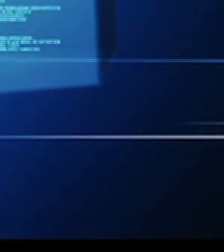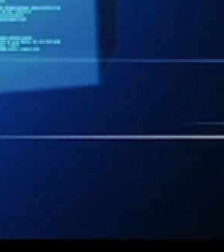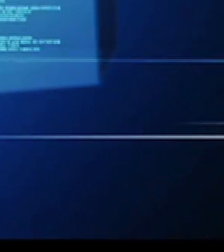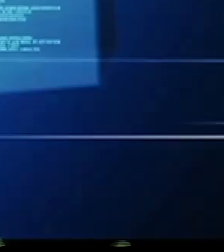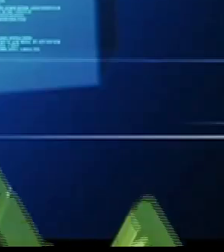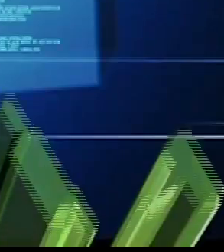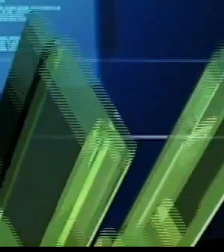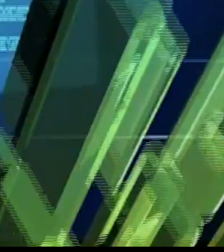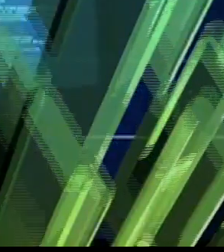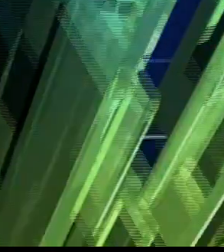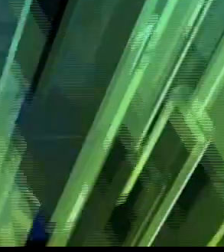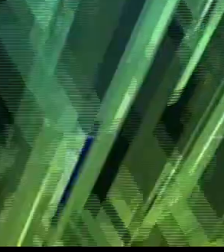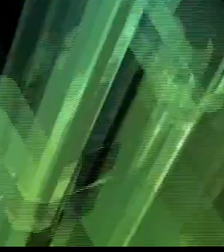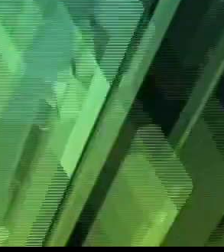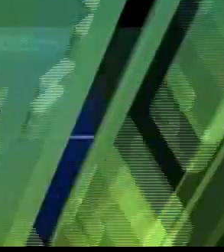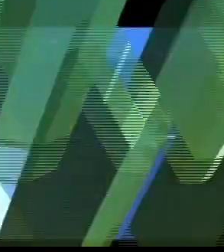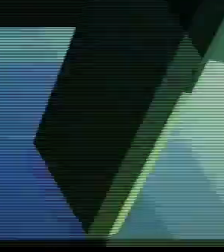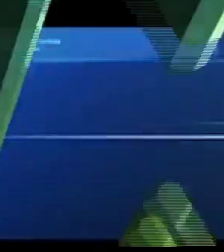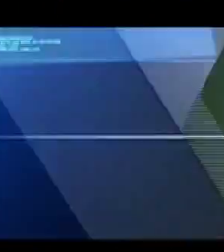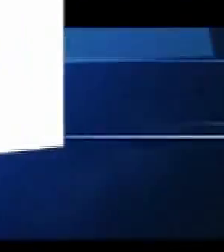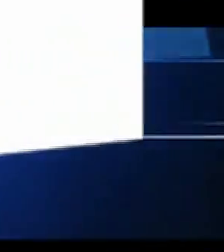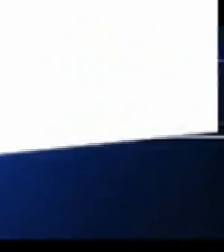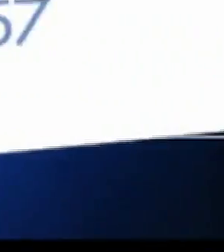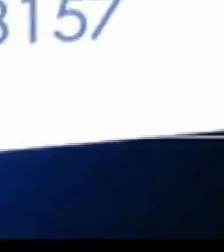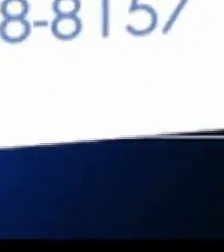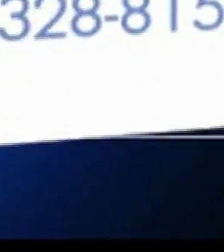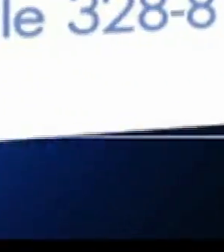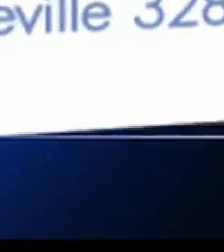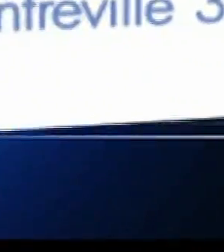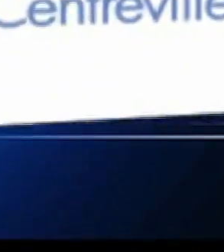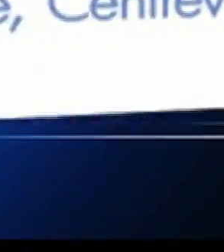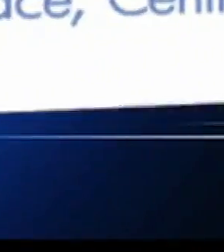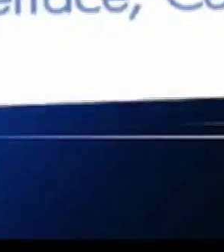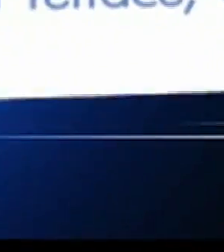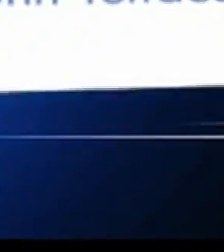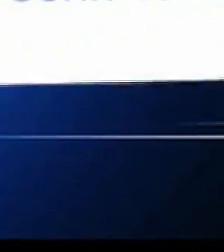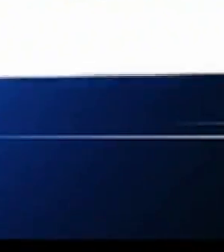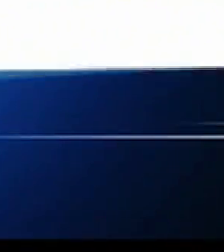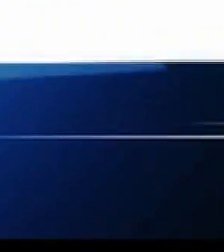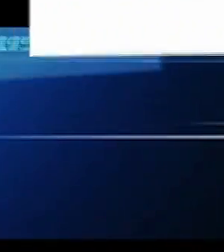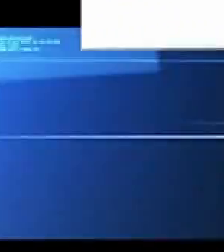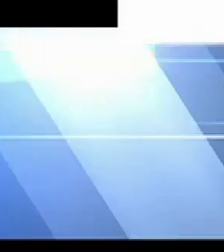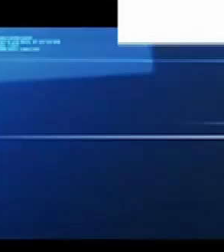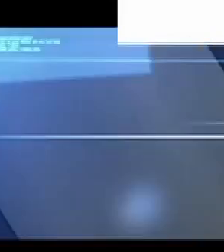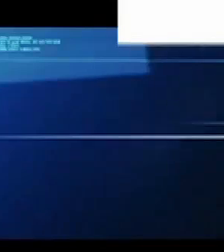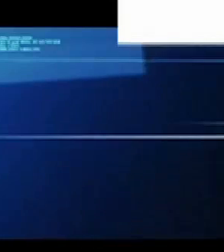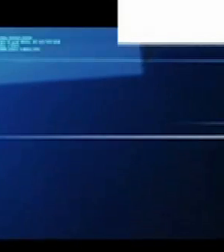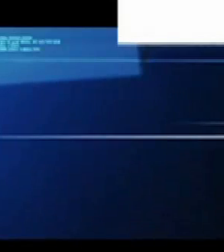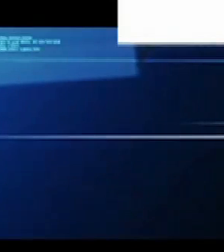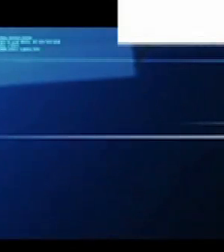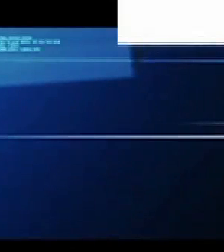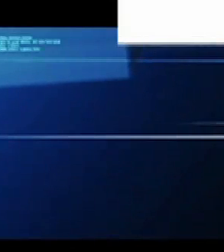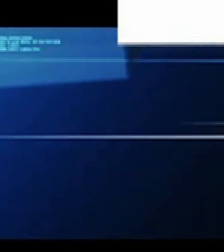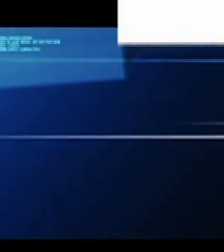This is ZNS Total Sports, brought to you by 4th Terrace Diagnostic Center.